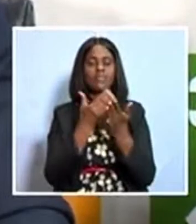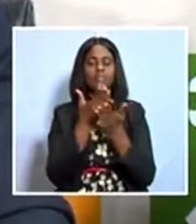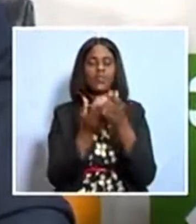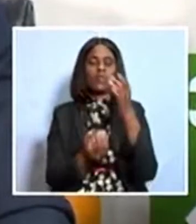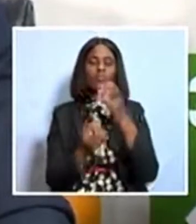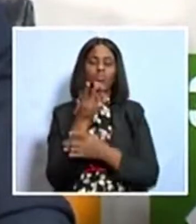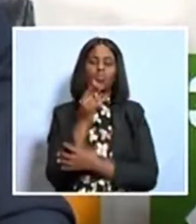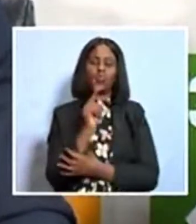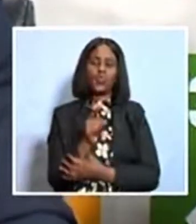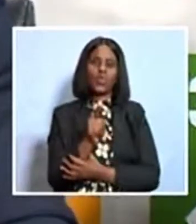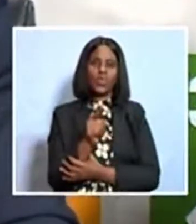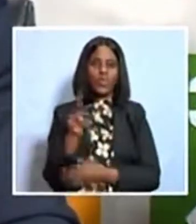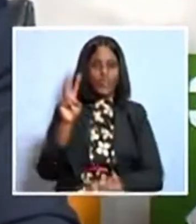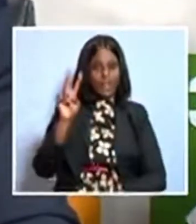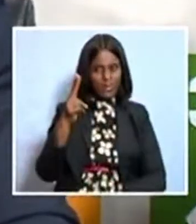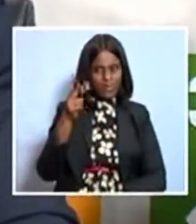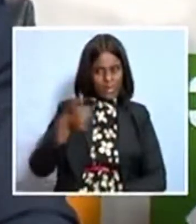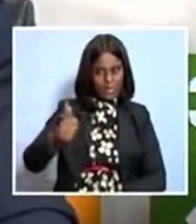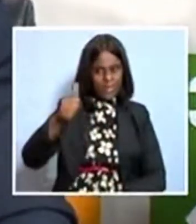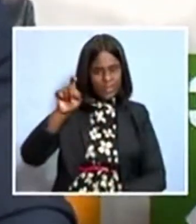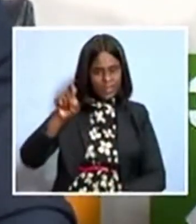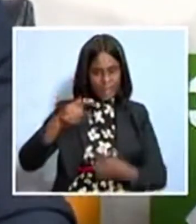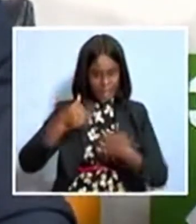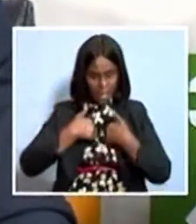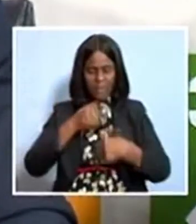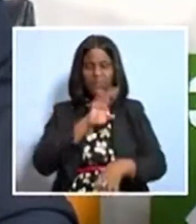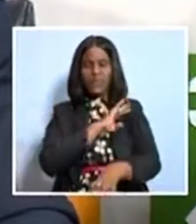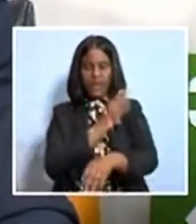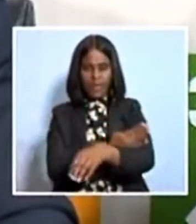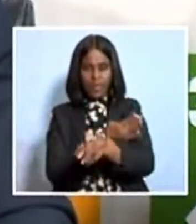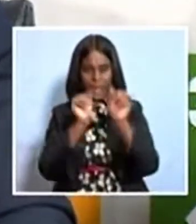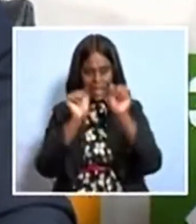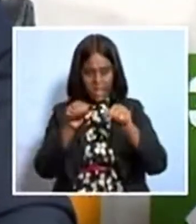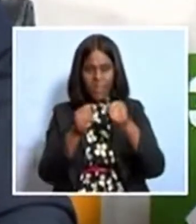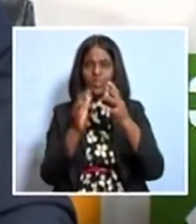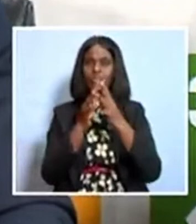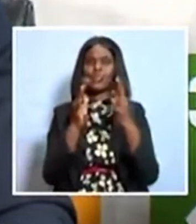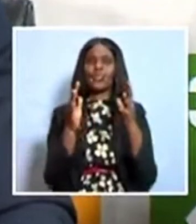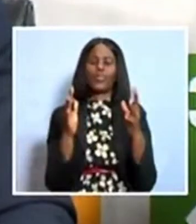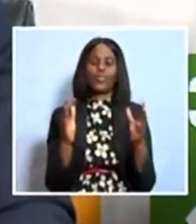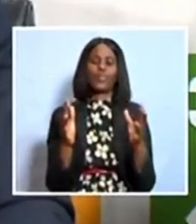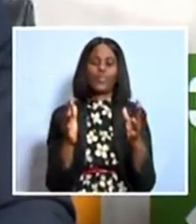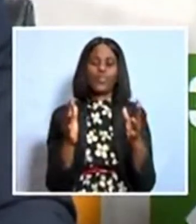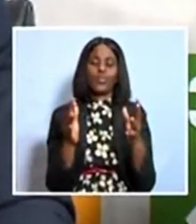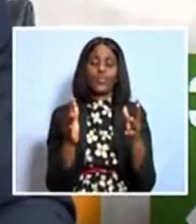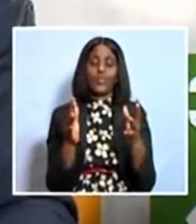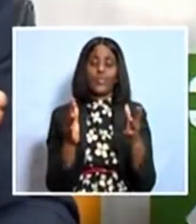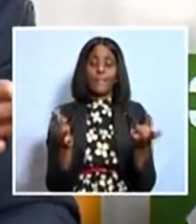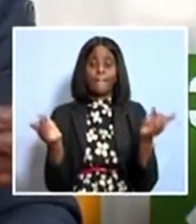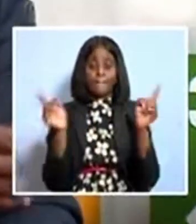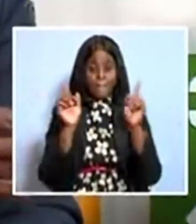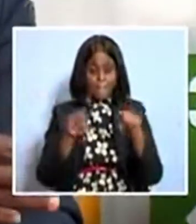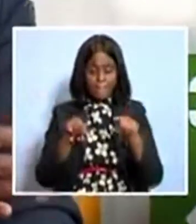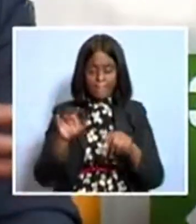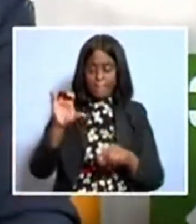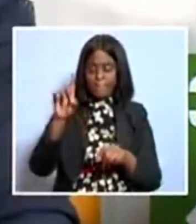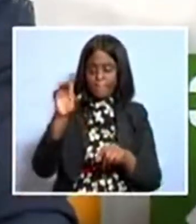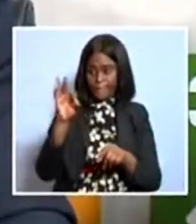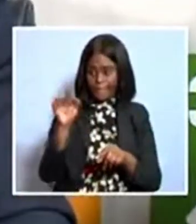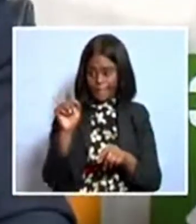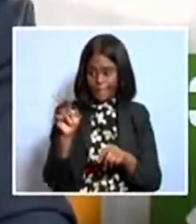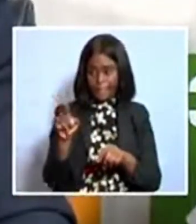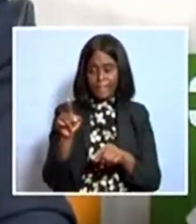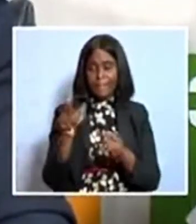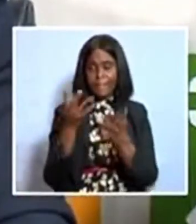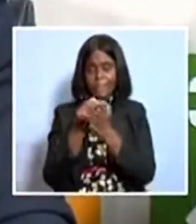And secondly, they need to have the capacity to be able to grow. while CDF looks at the financial